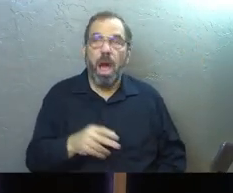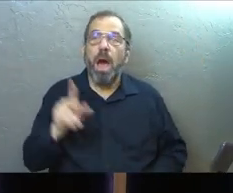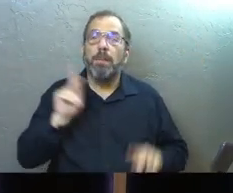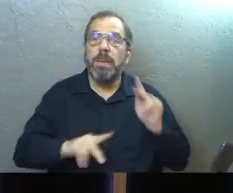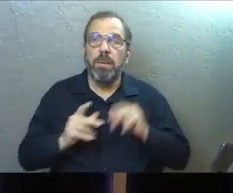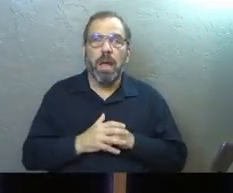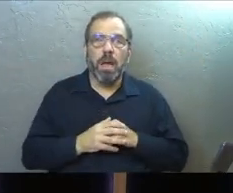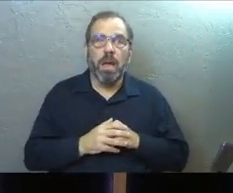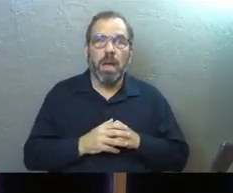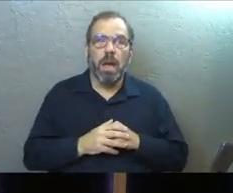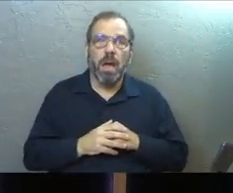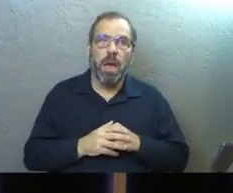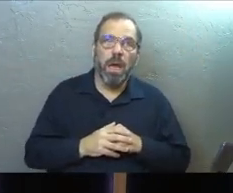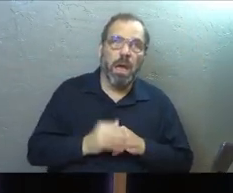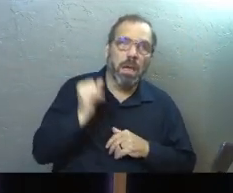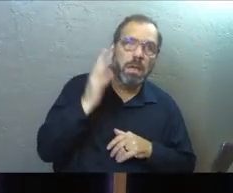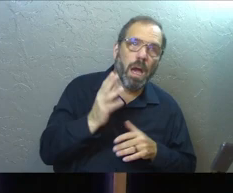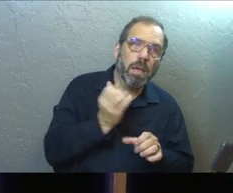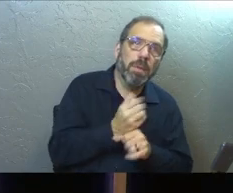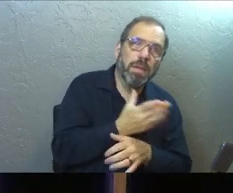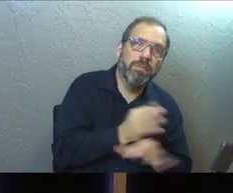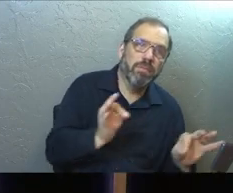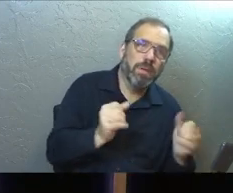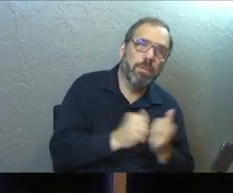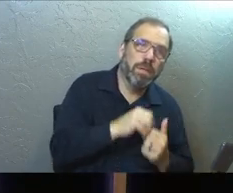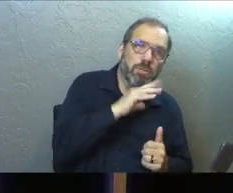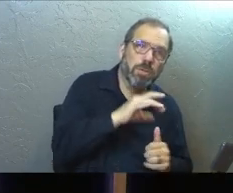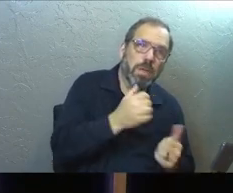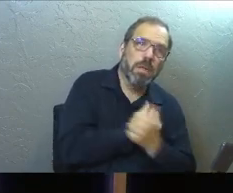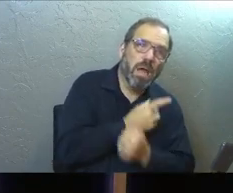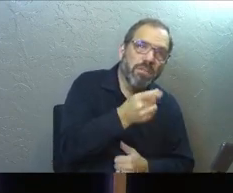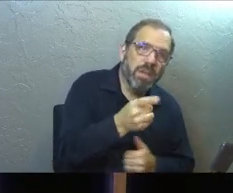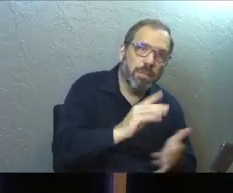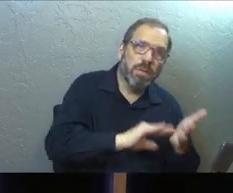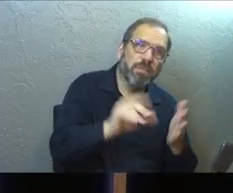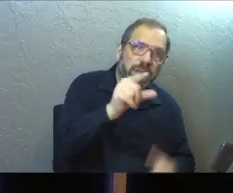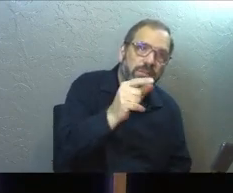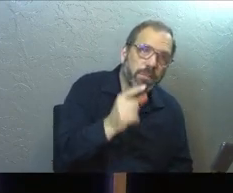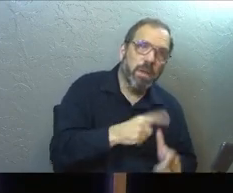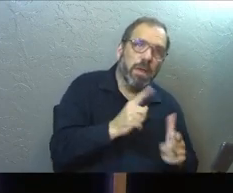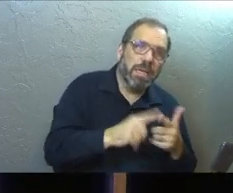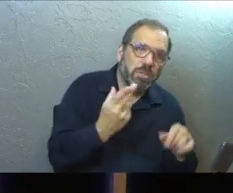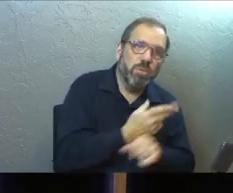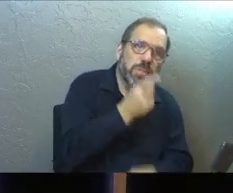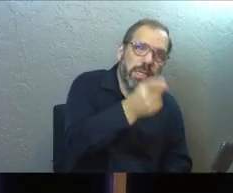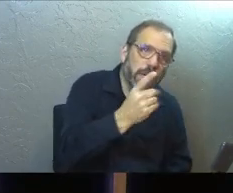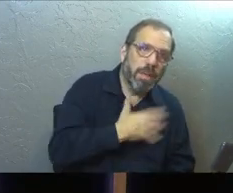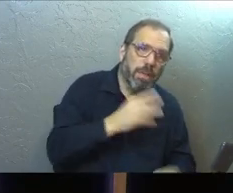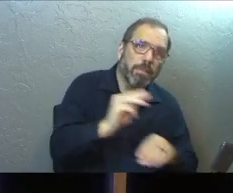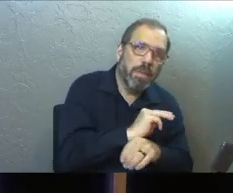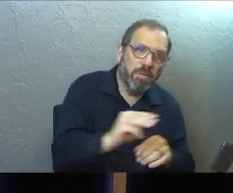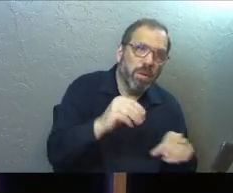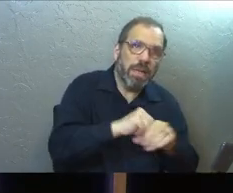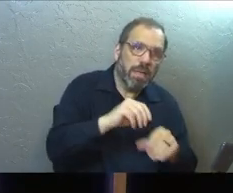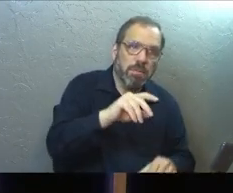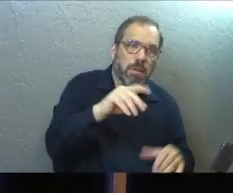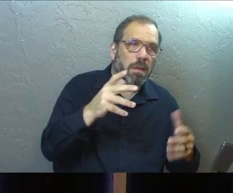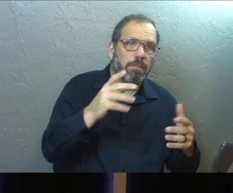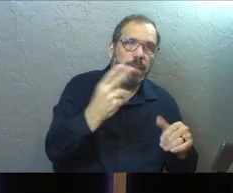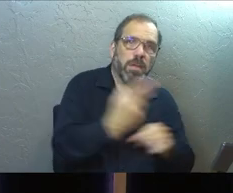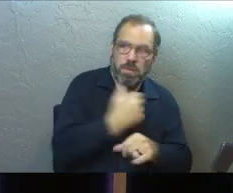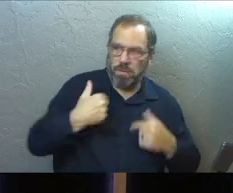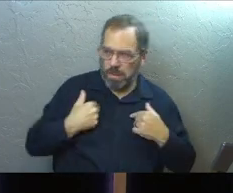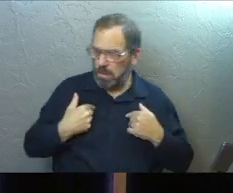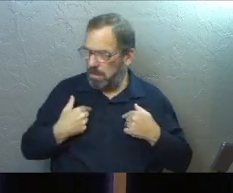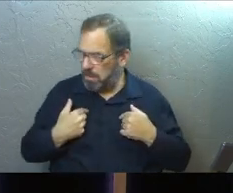other people were like, if God could set him free and still love him and forgive him and still use him in ministry in the kingdom of God, maybe he can